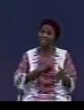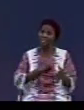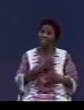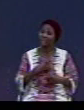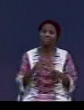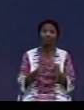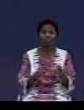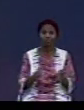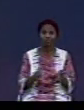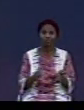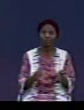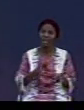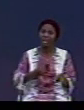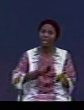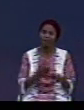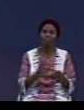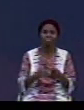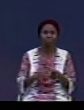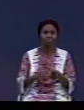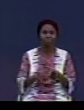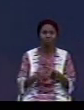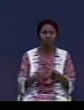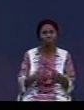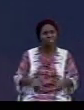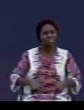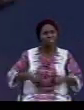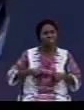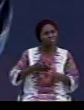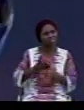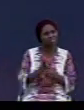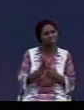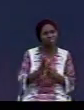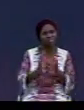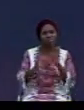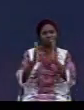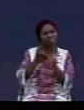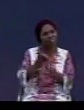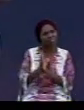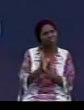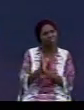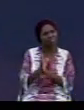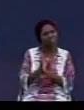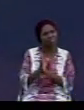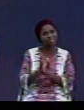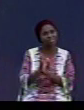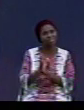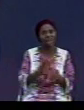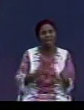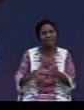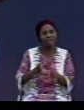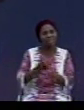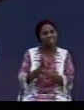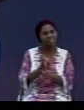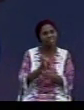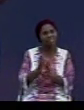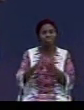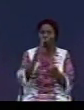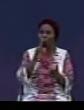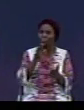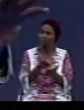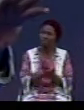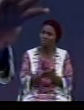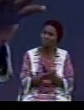to live straight, talk straight, act straight, be honest,